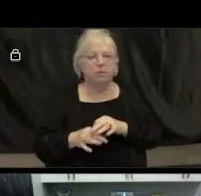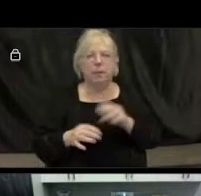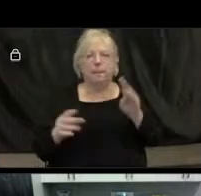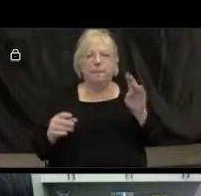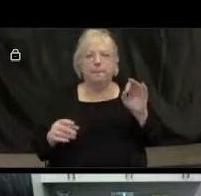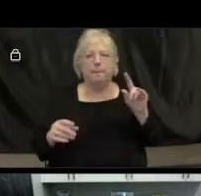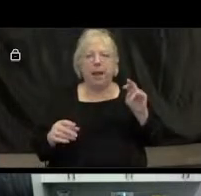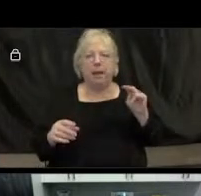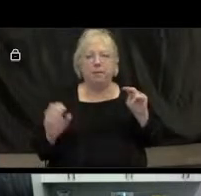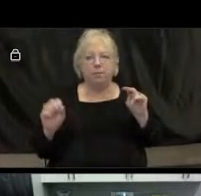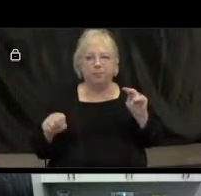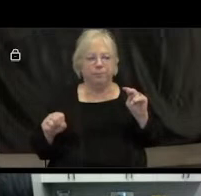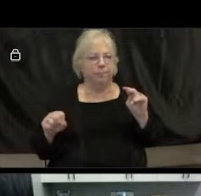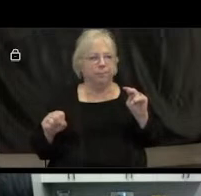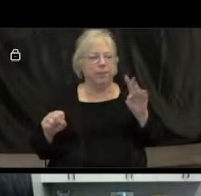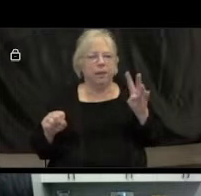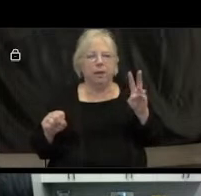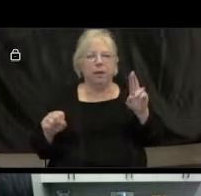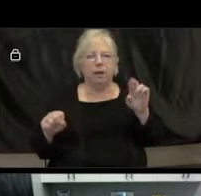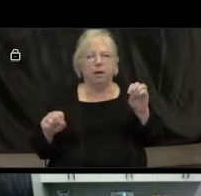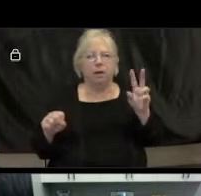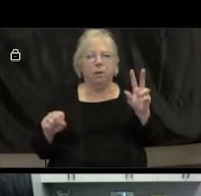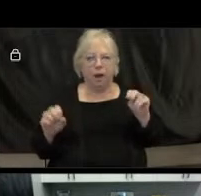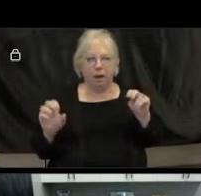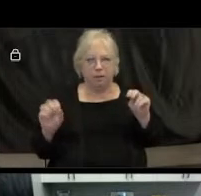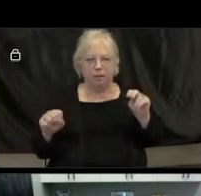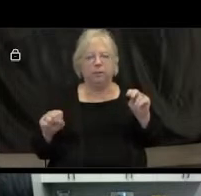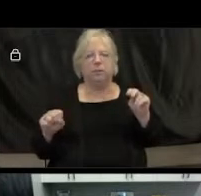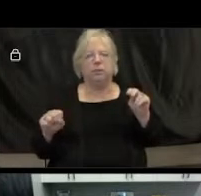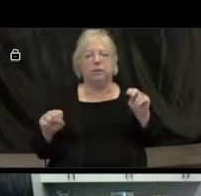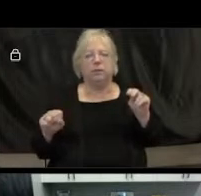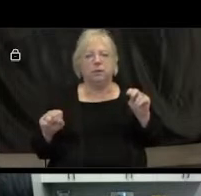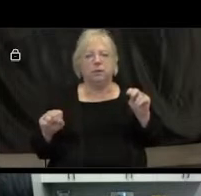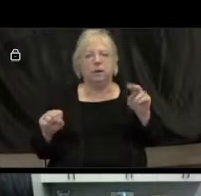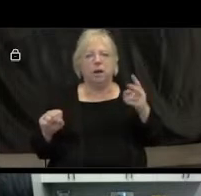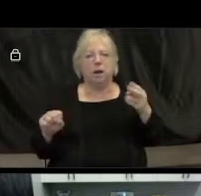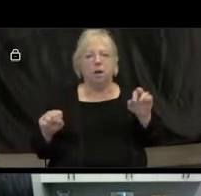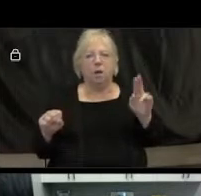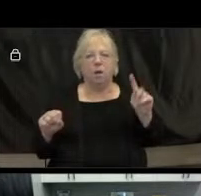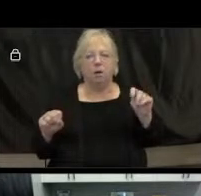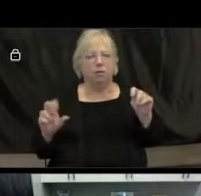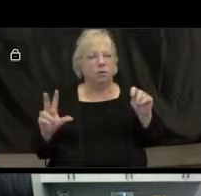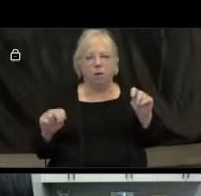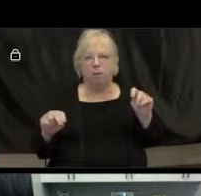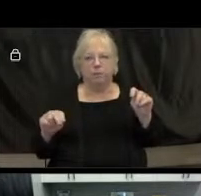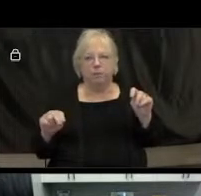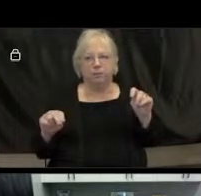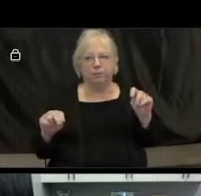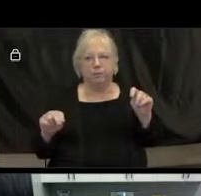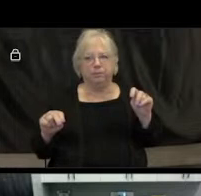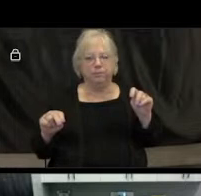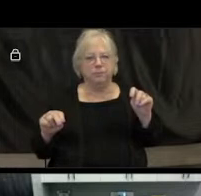Benton, Yes. Brown, Yes. Hart, No.